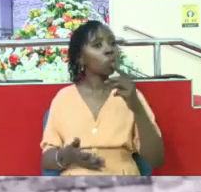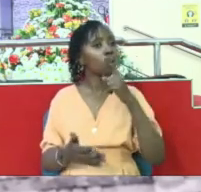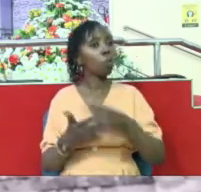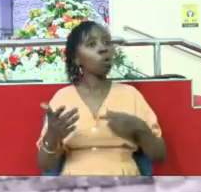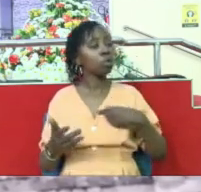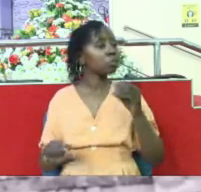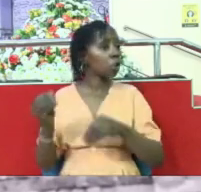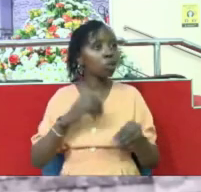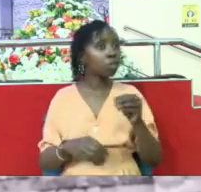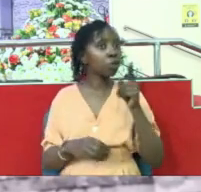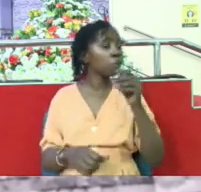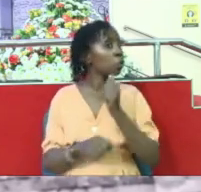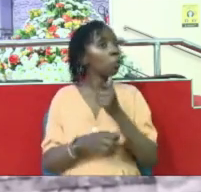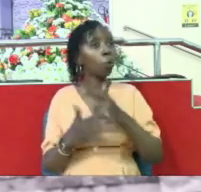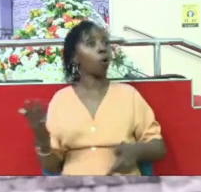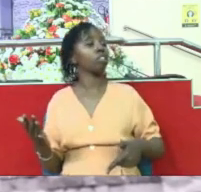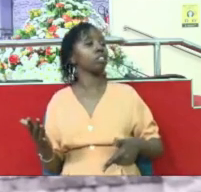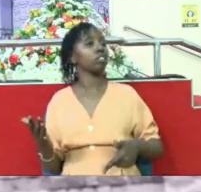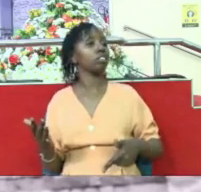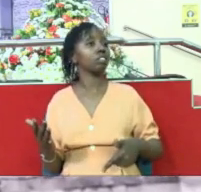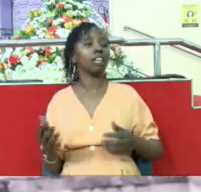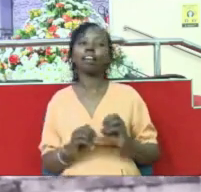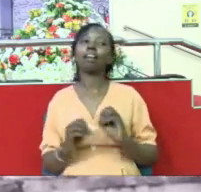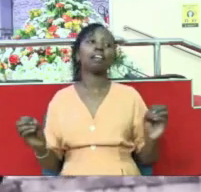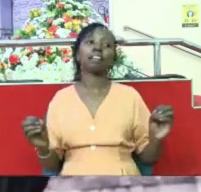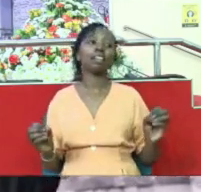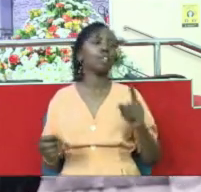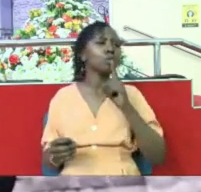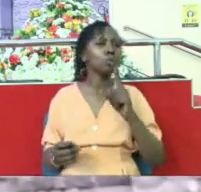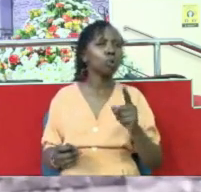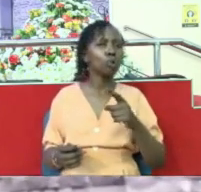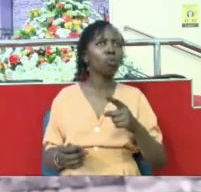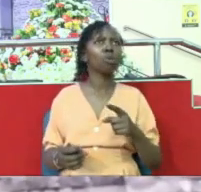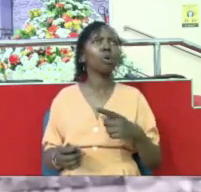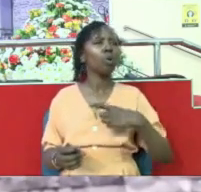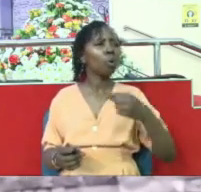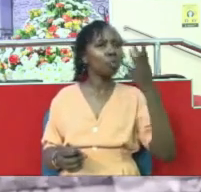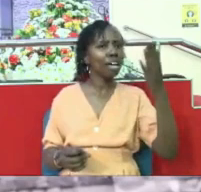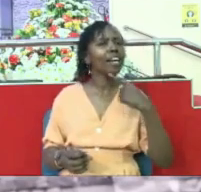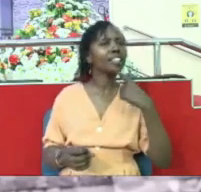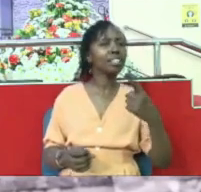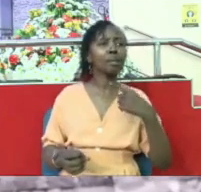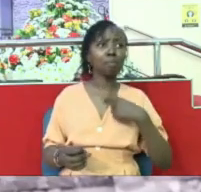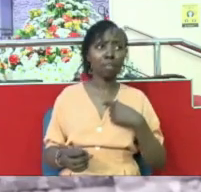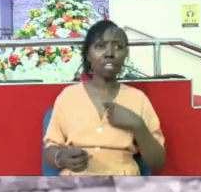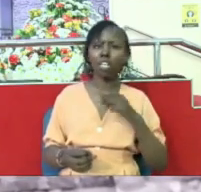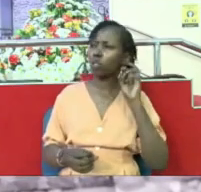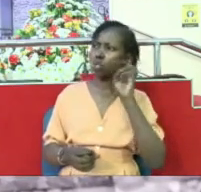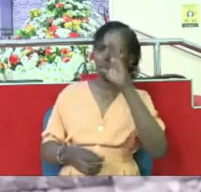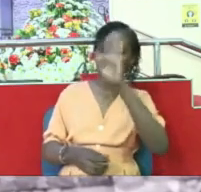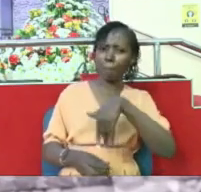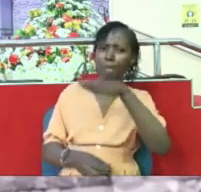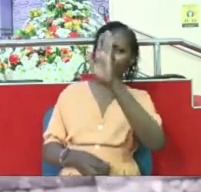So, tuende pale tuseme hii church. Kanisa hili. Kwanza useme, hii rangi ninaona nilishare kwa hii rangi. Mm. Ha, hii rangi